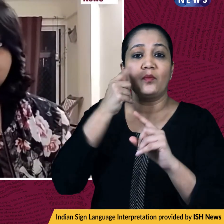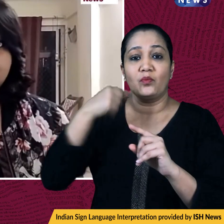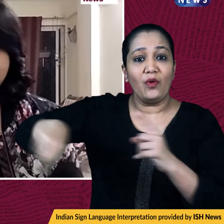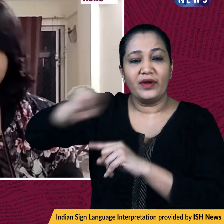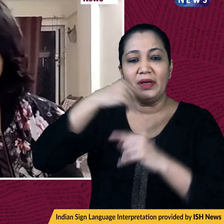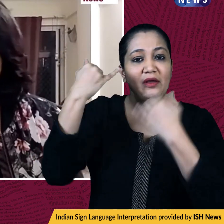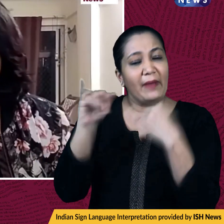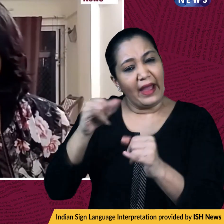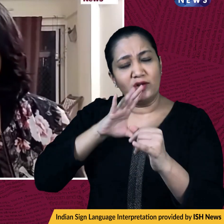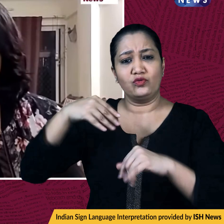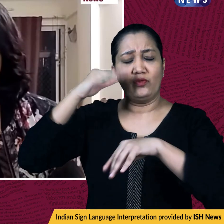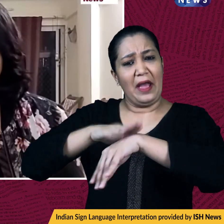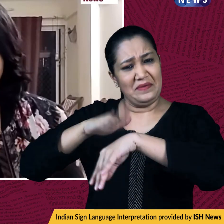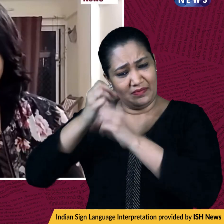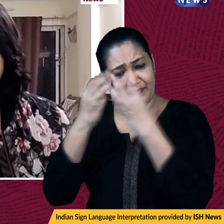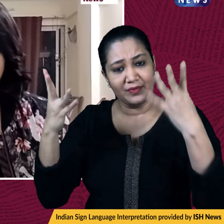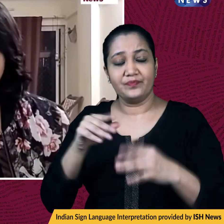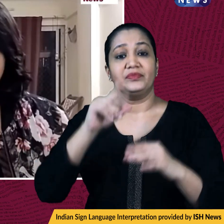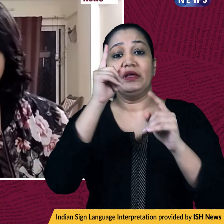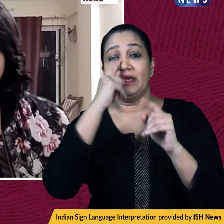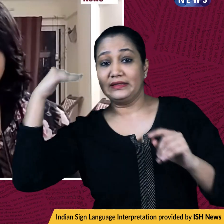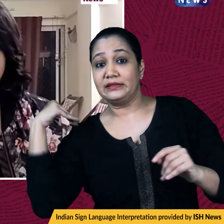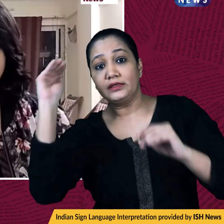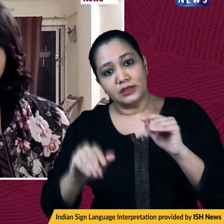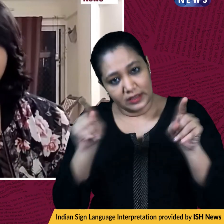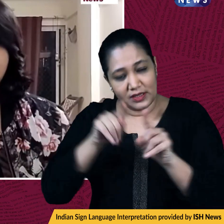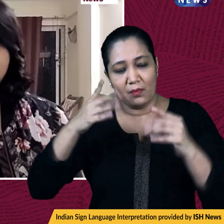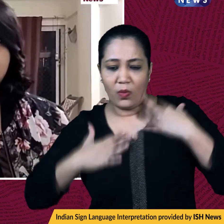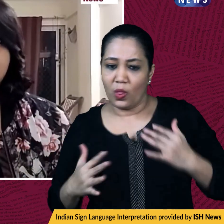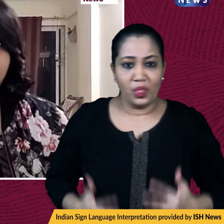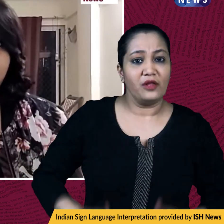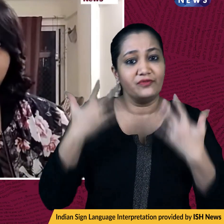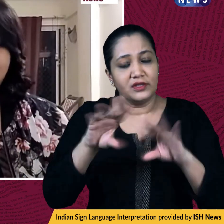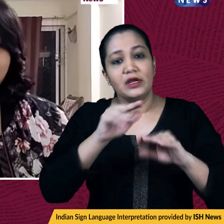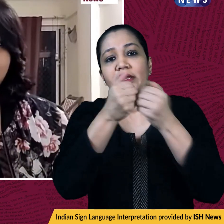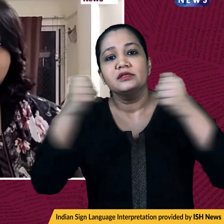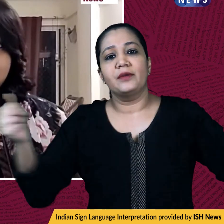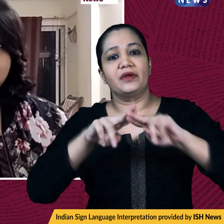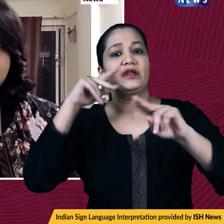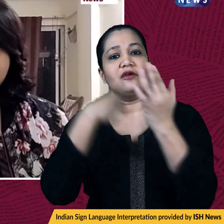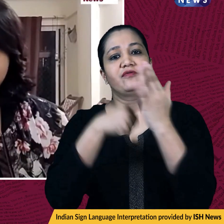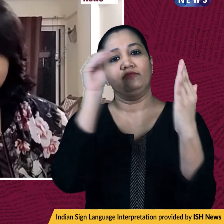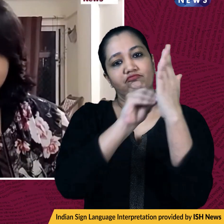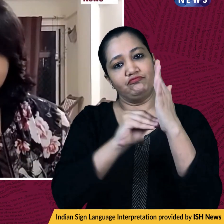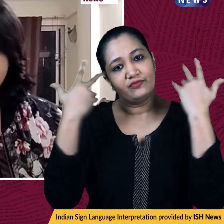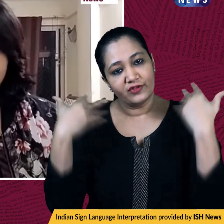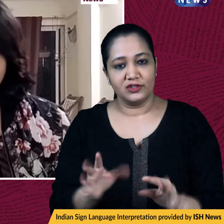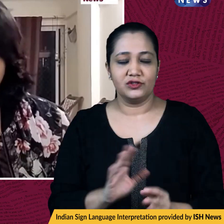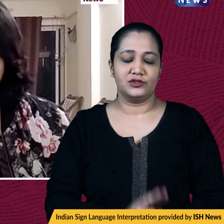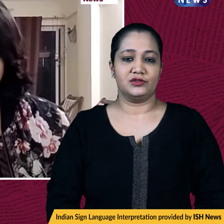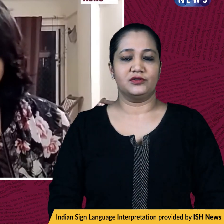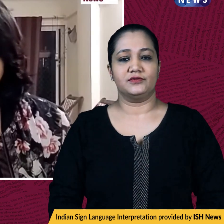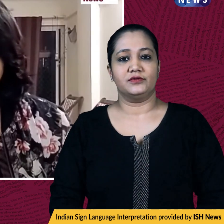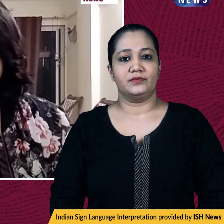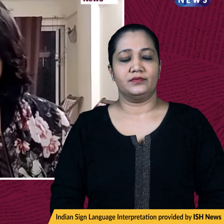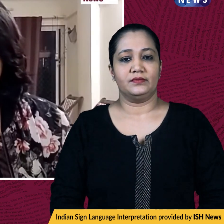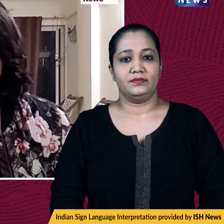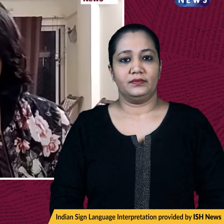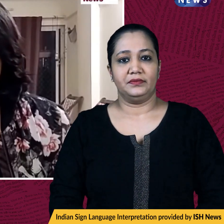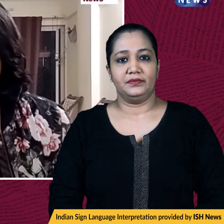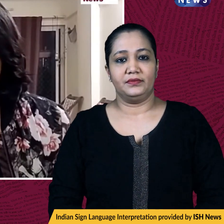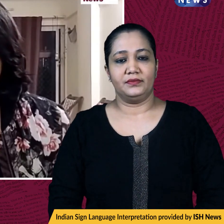Delhi's Shahdara last week. The Commission has said that it is looking for an immediate plan to protect the survivor and her family as the